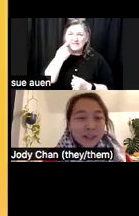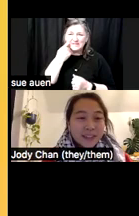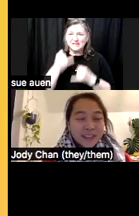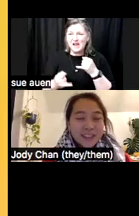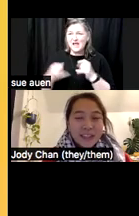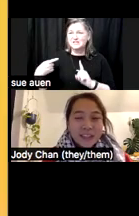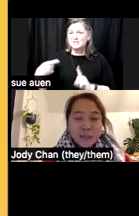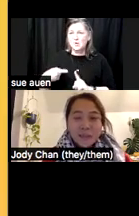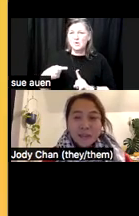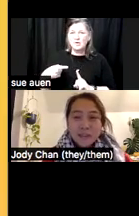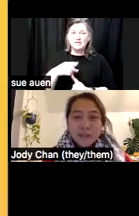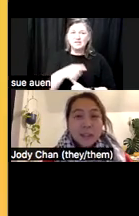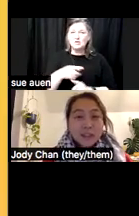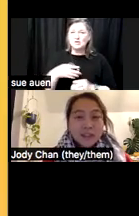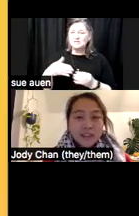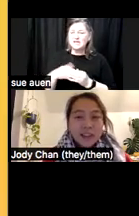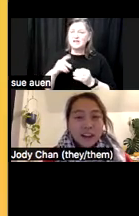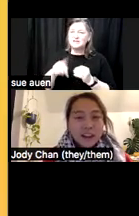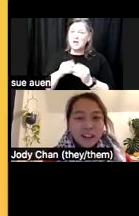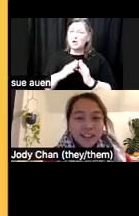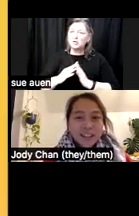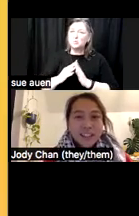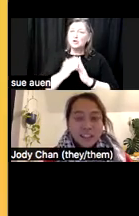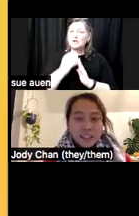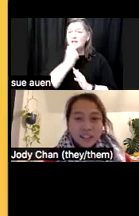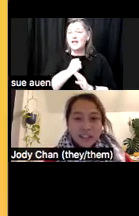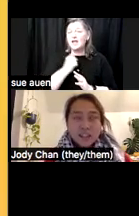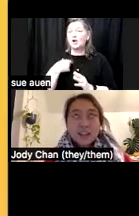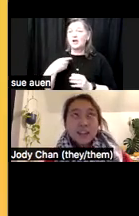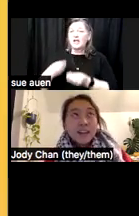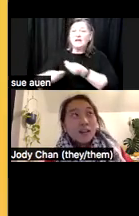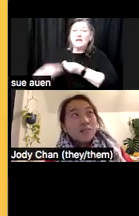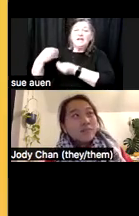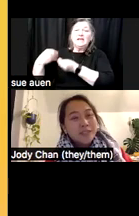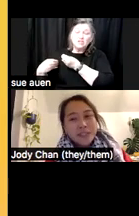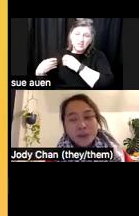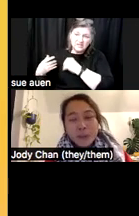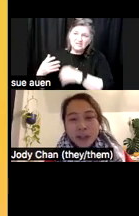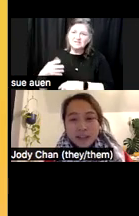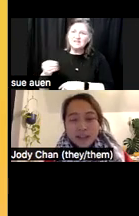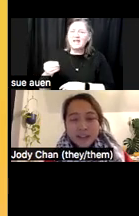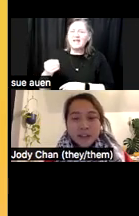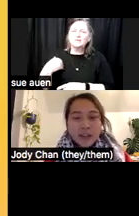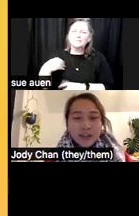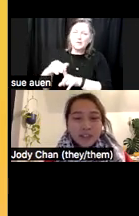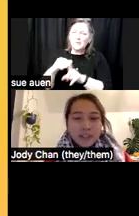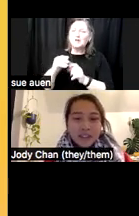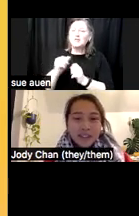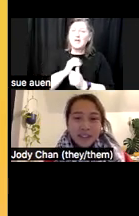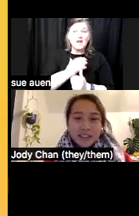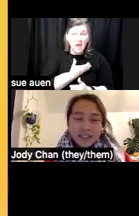this last point in your slides about community care and lineages, and just this reminder that our